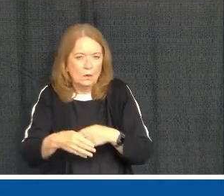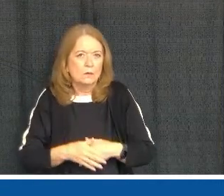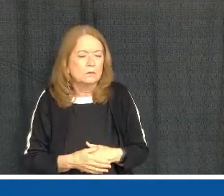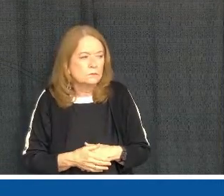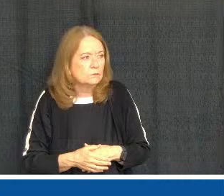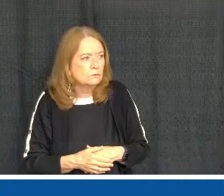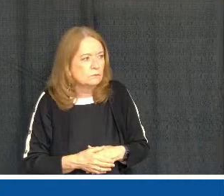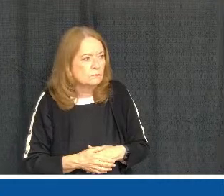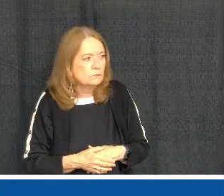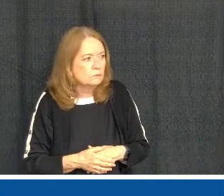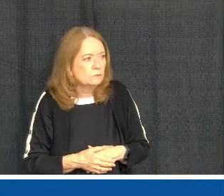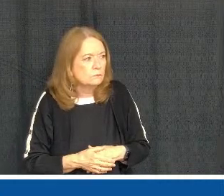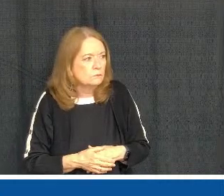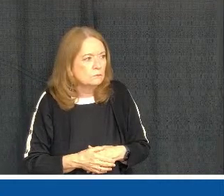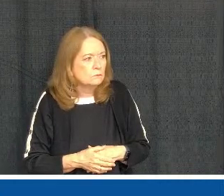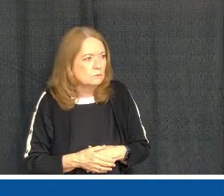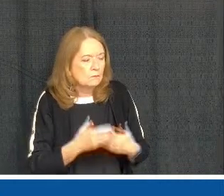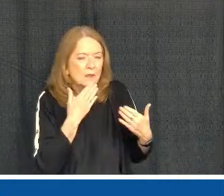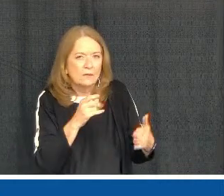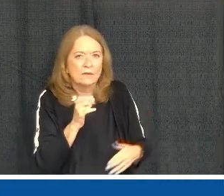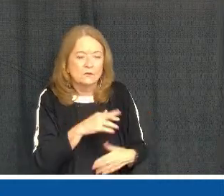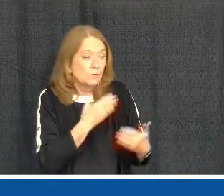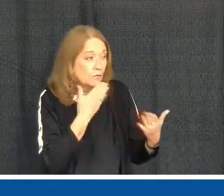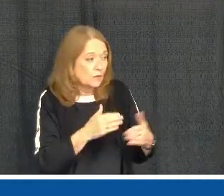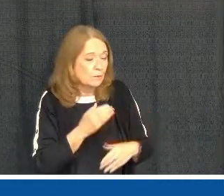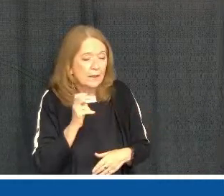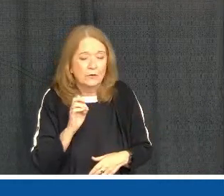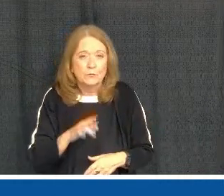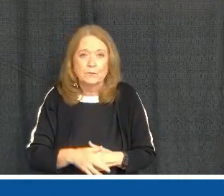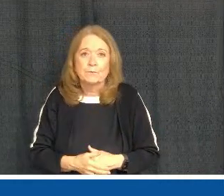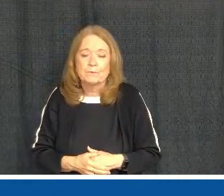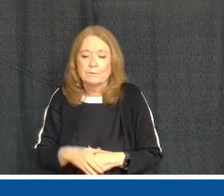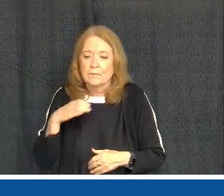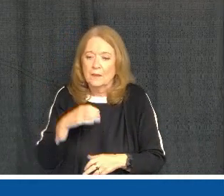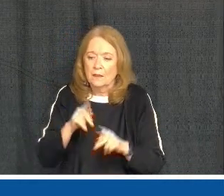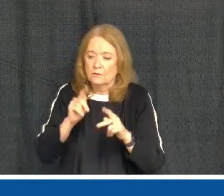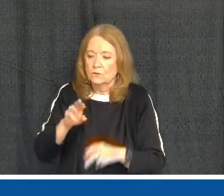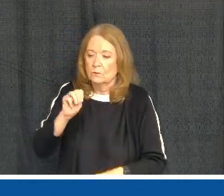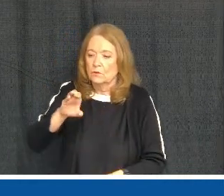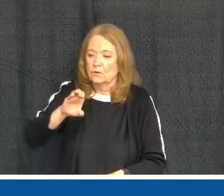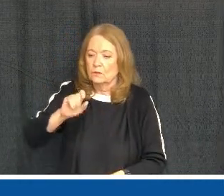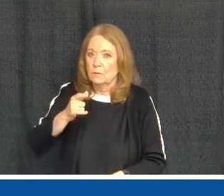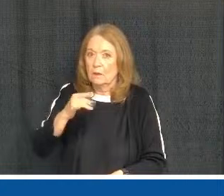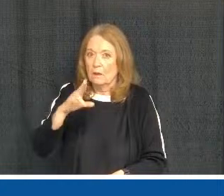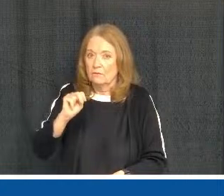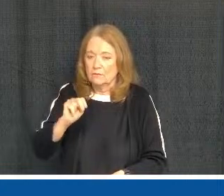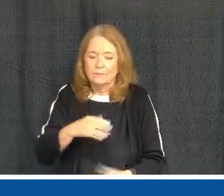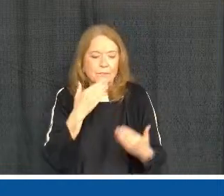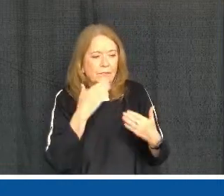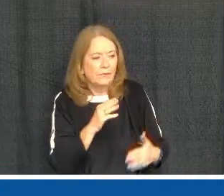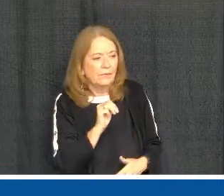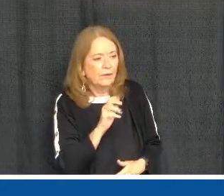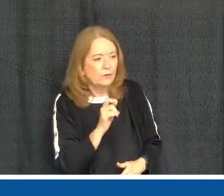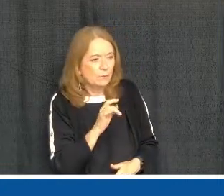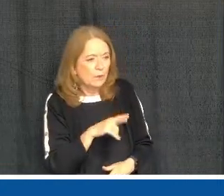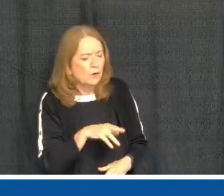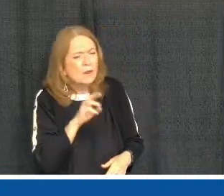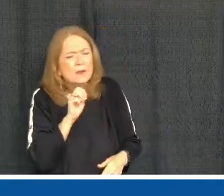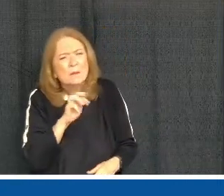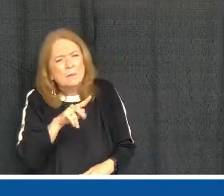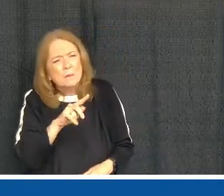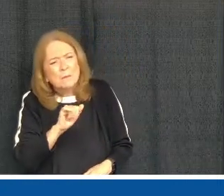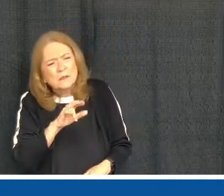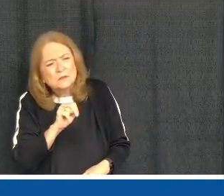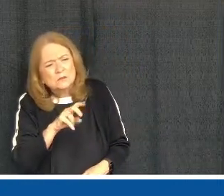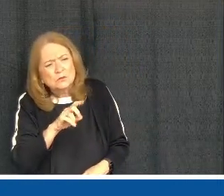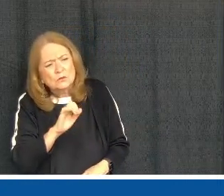spot. All right, sounds good. Thank you, sir. Thank you, Mayor. Councilperson McLaughlin, you're recognized. Thank you, Mayor. Mr. Tyndall, do you know if there are